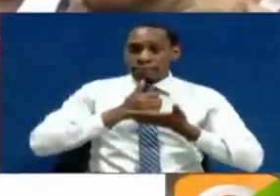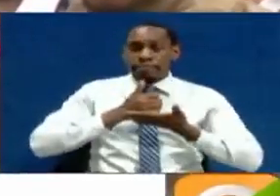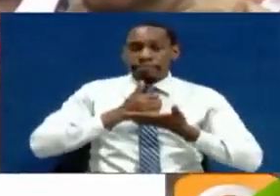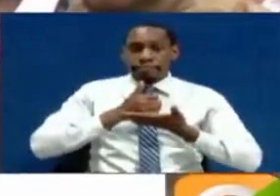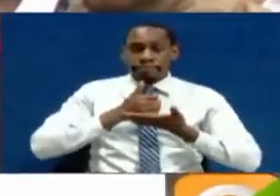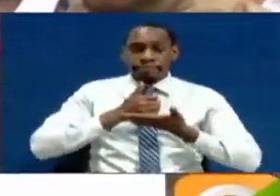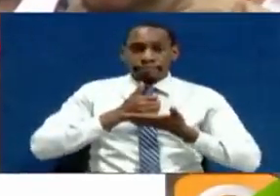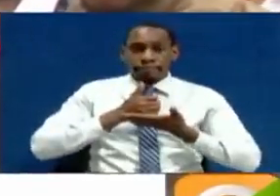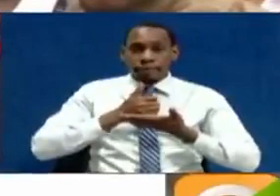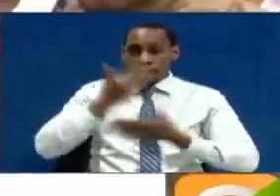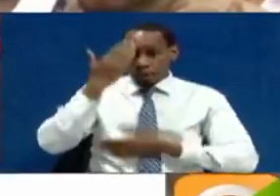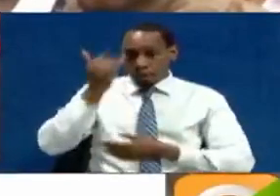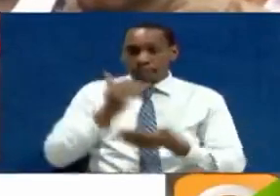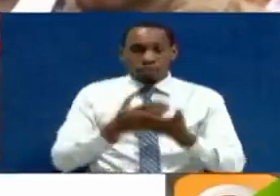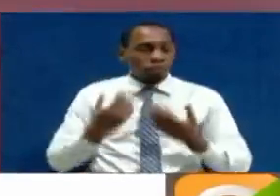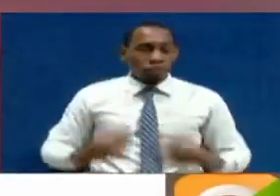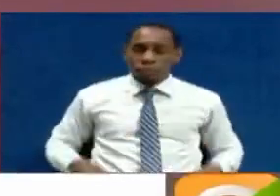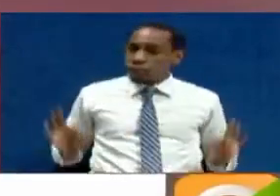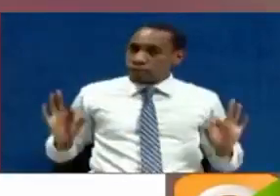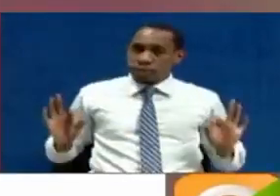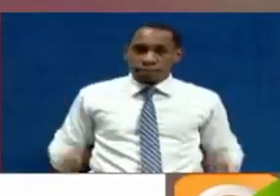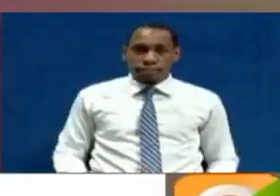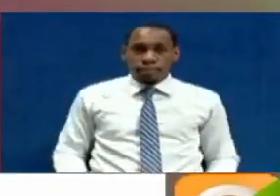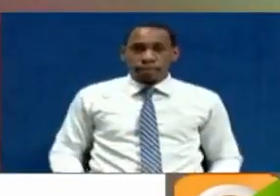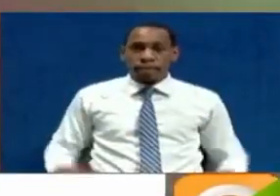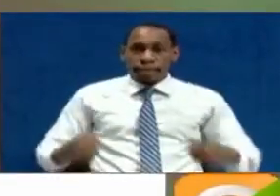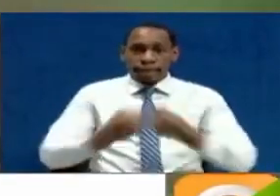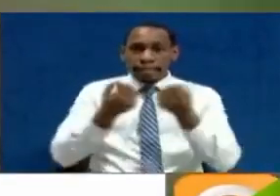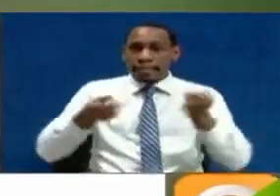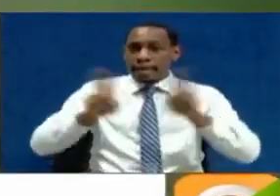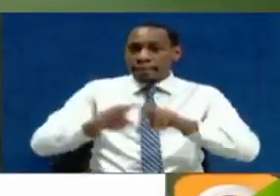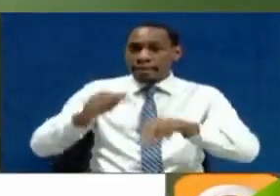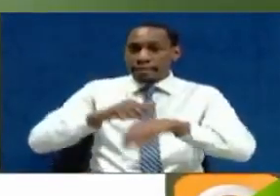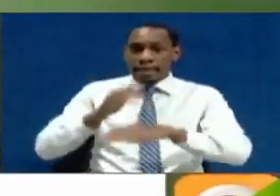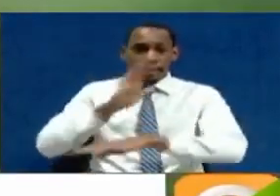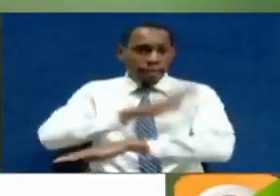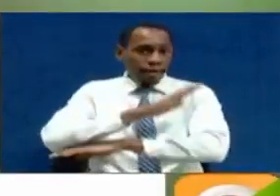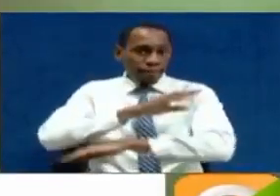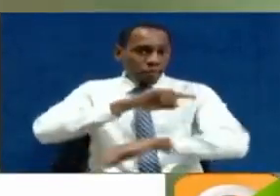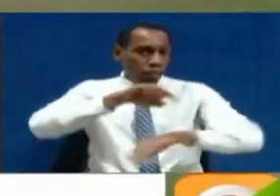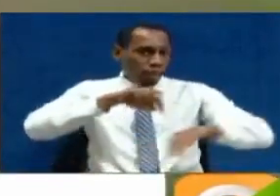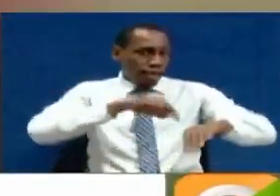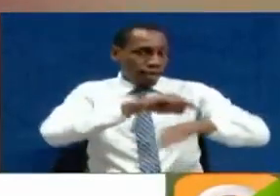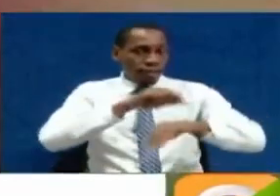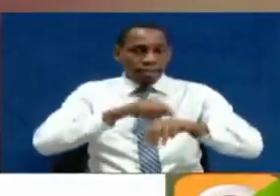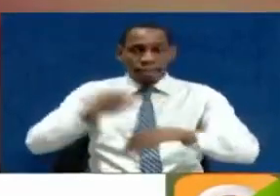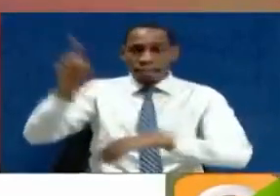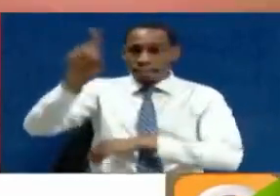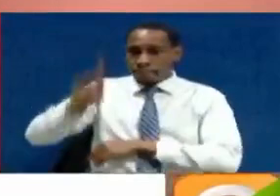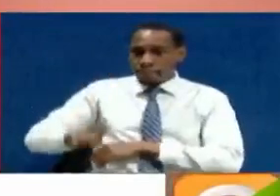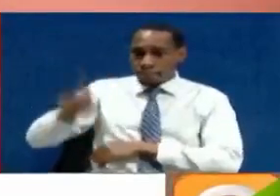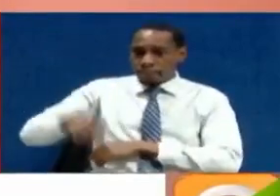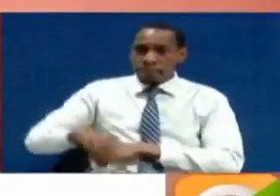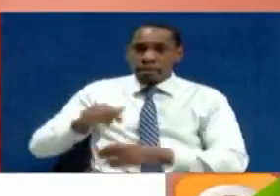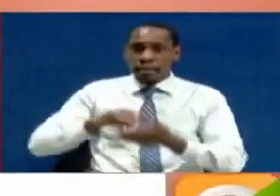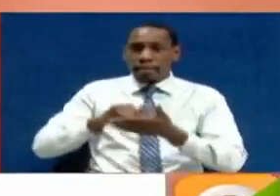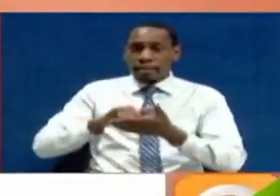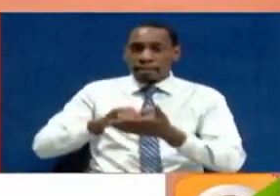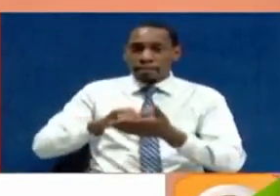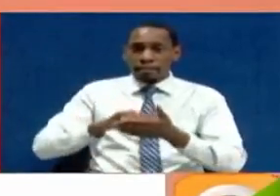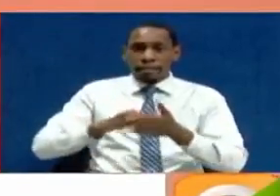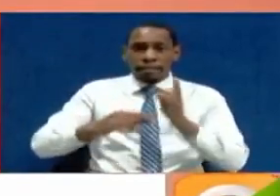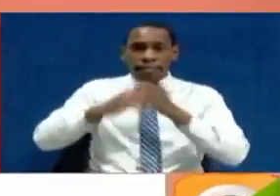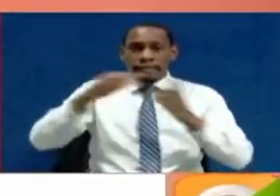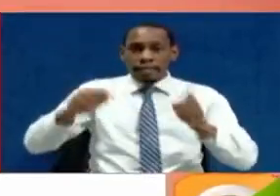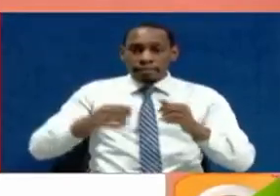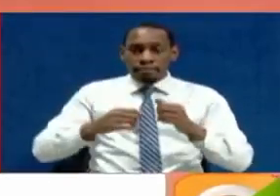waweze kunisaidia kwa sababu nimeishiwa kabisa. The tragedy occurred during the afternoon hours when lightning forked through the skies, killing